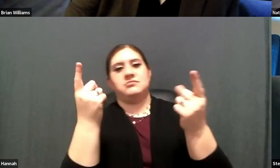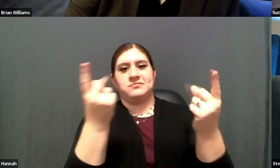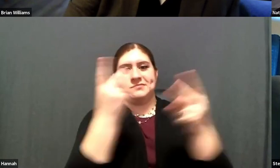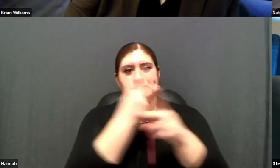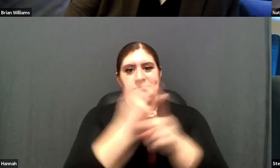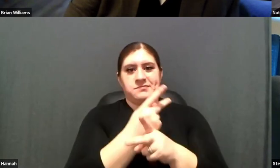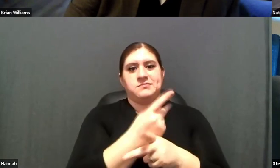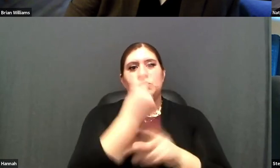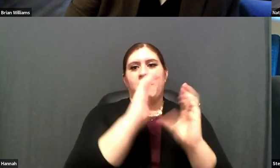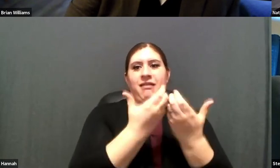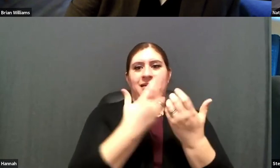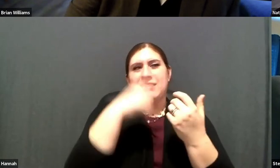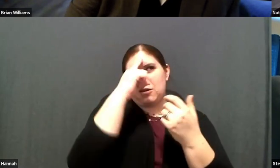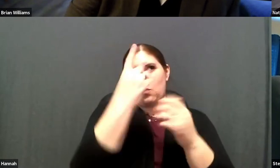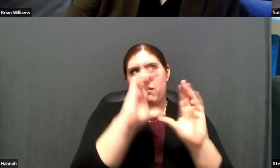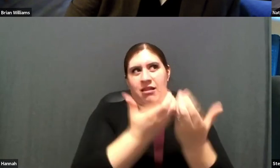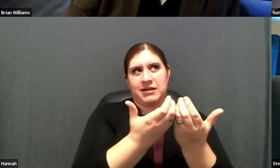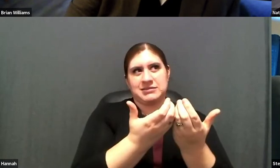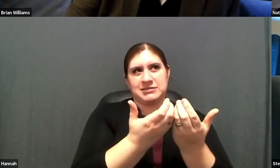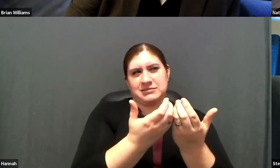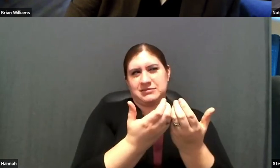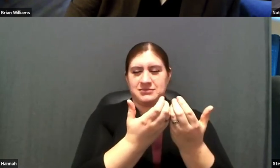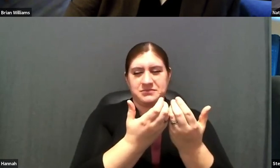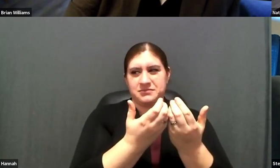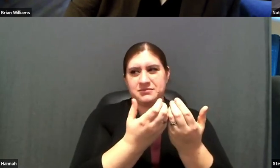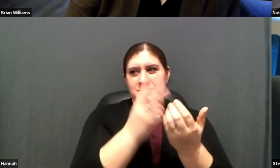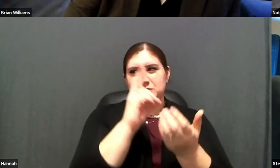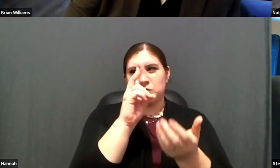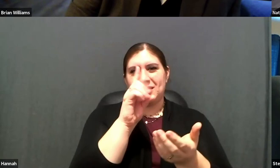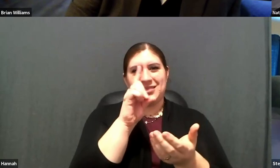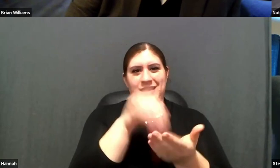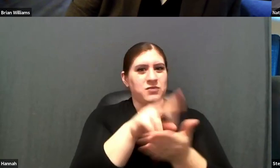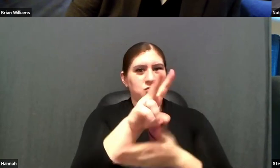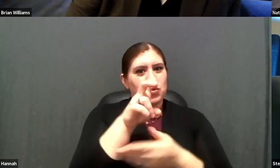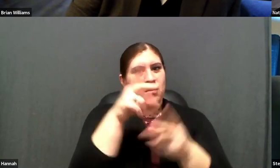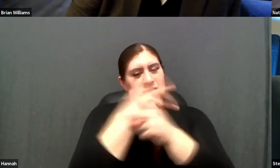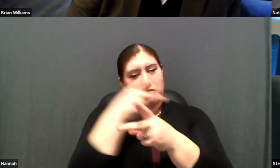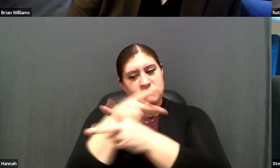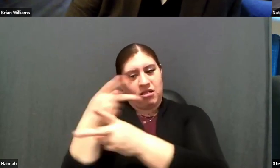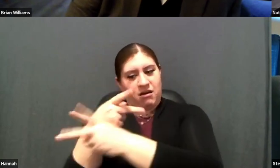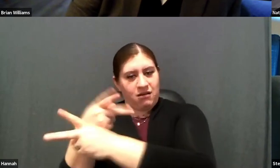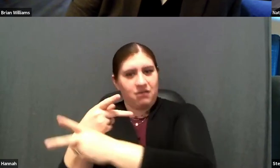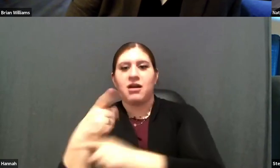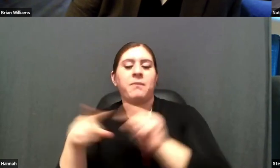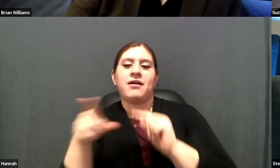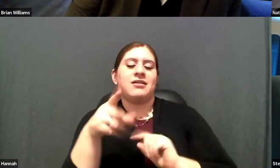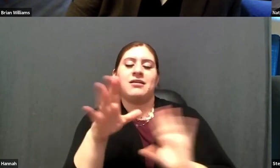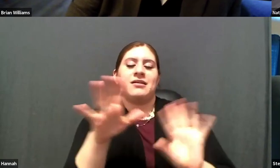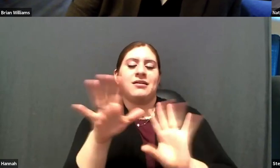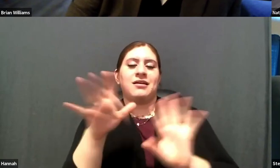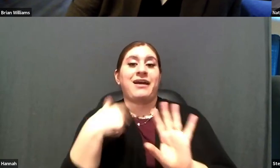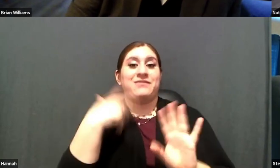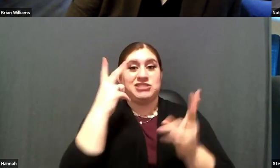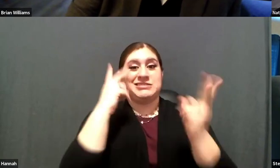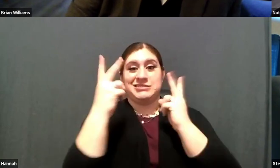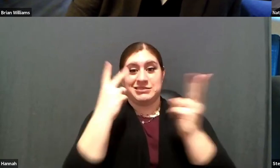one course. I think maybe one course is maybe like 1200 or so, and then you would just kind of multiply that out. But I've seen a lot